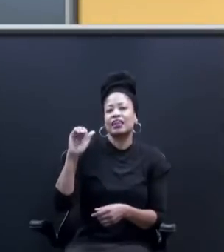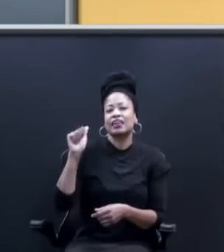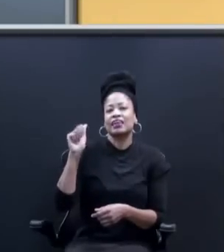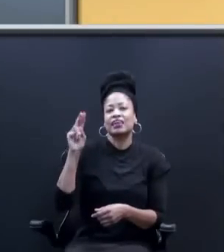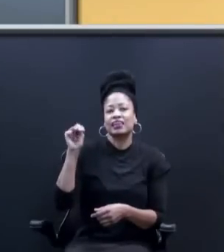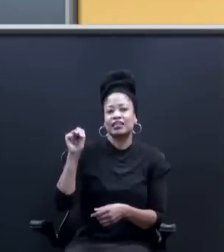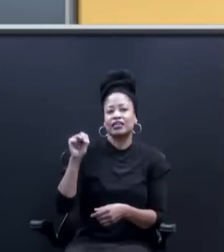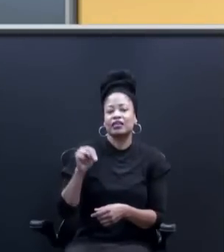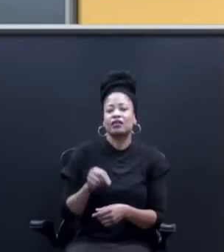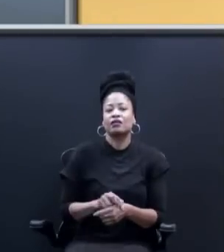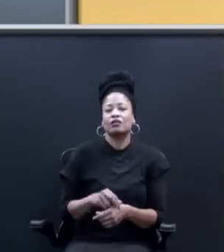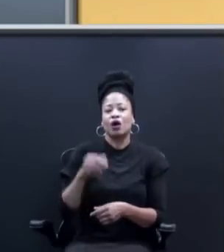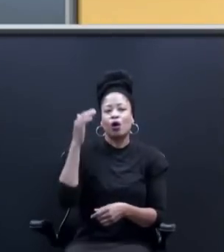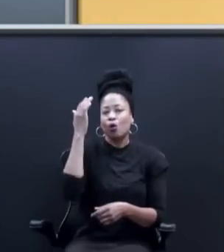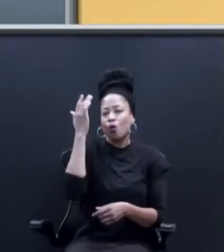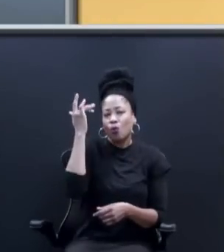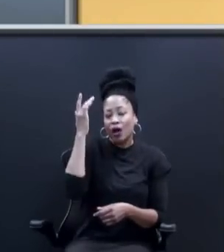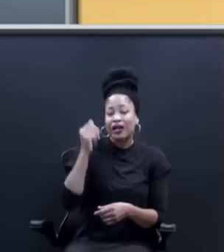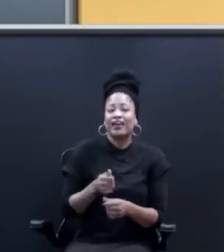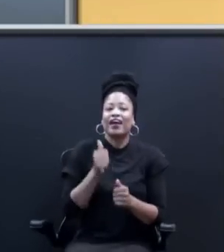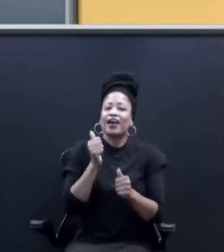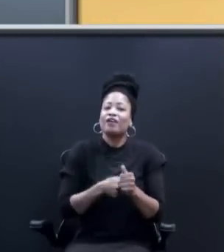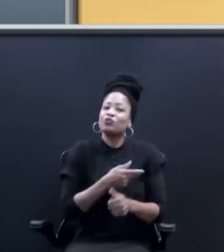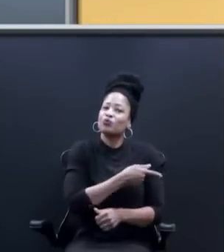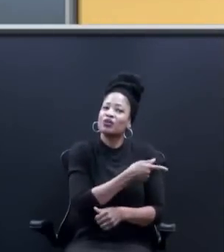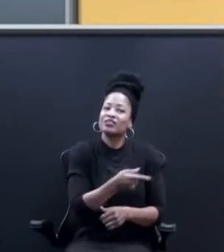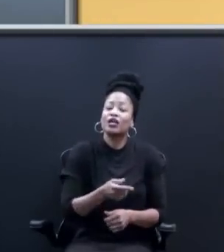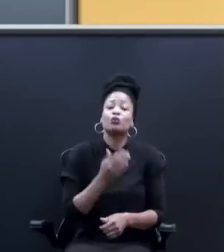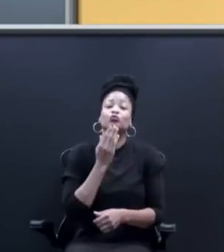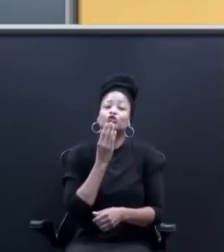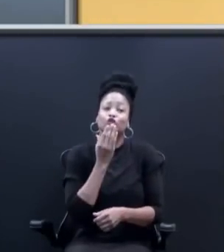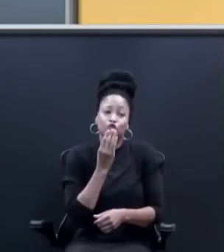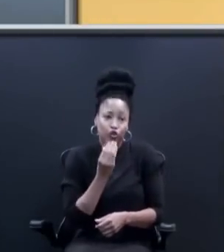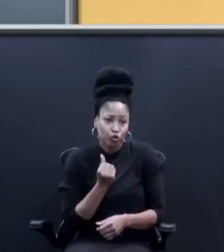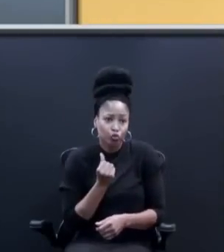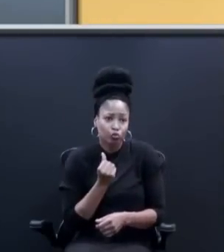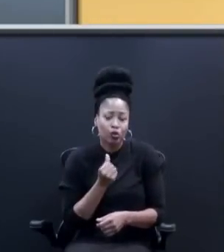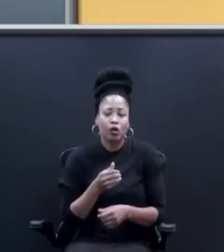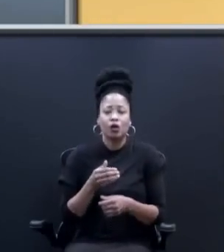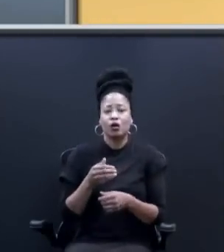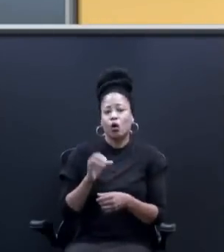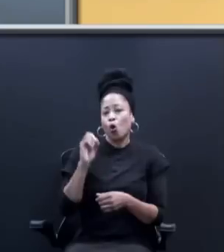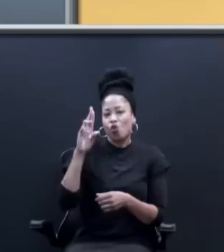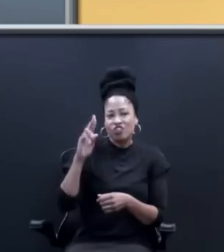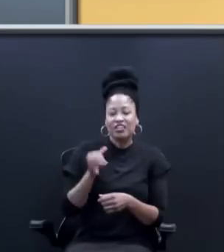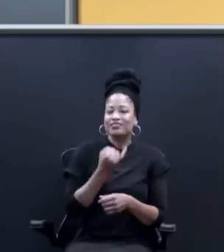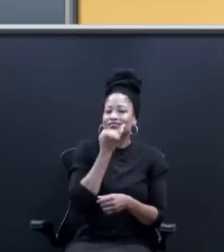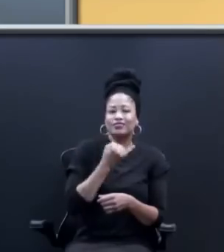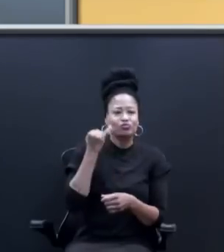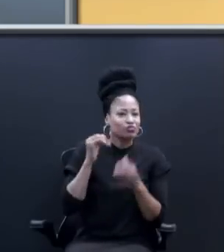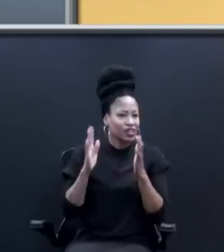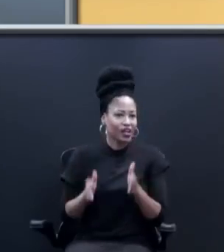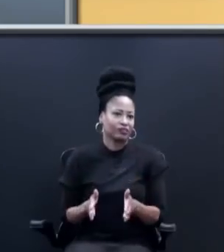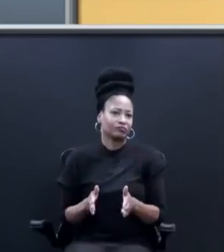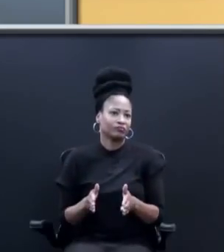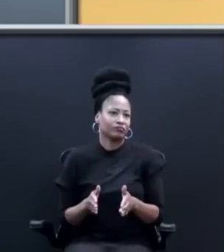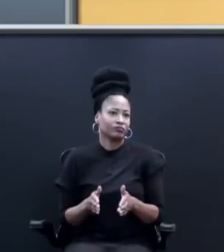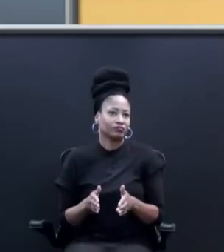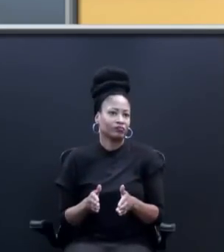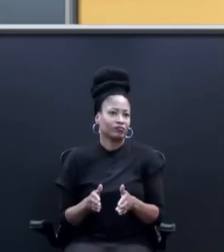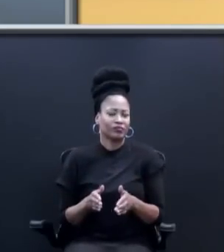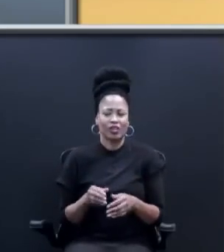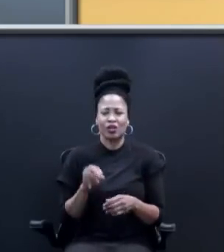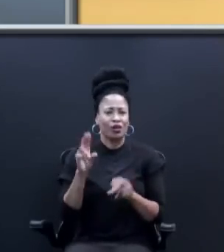Israelite. That's right. There was no stranger there. Wasn't no Greek there. Wasn't no Russian there.